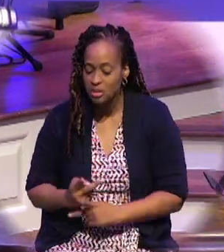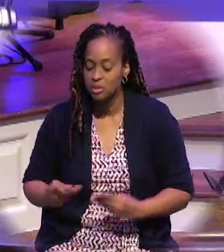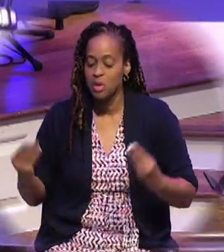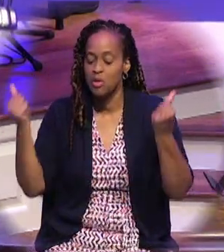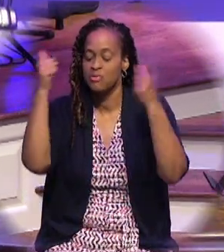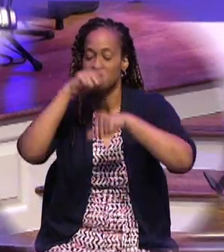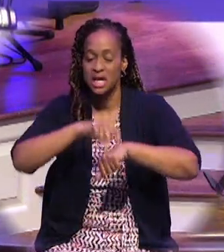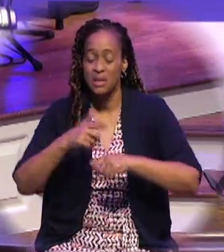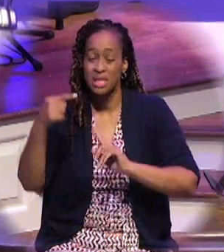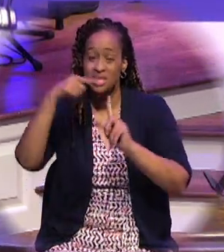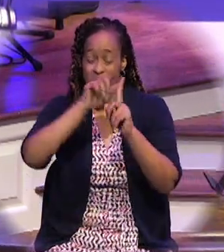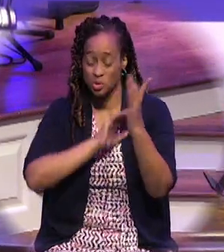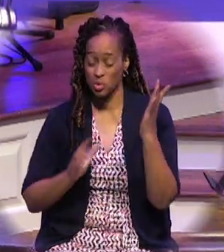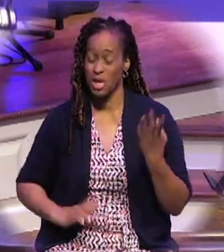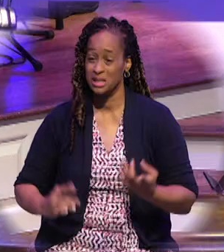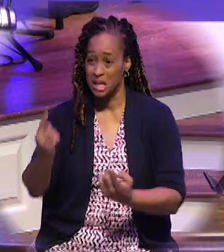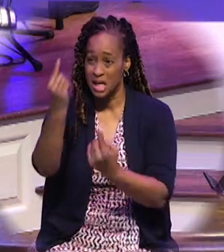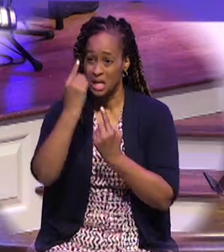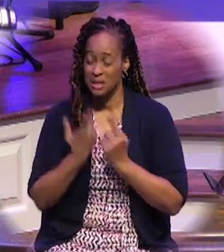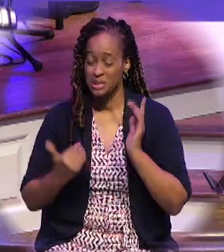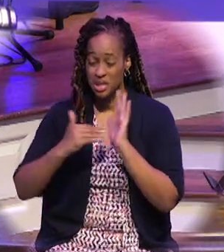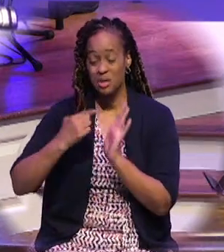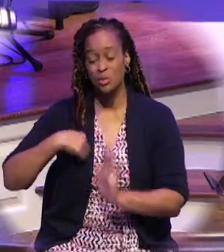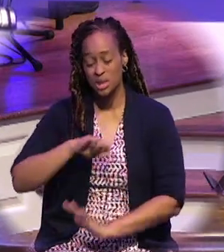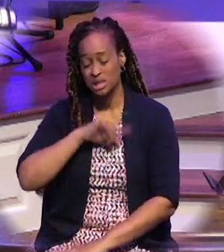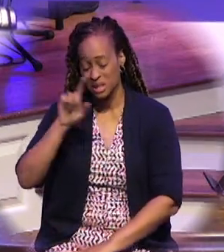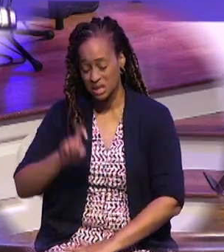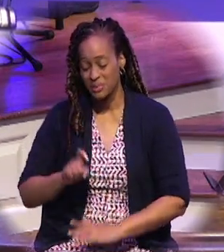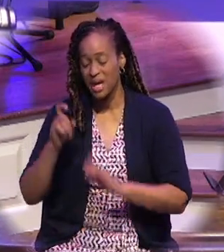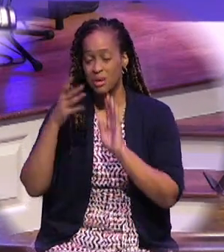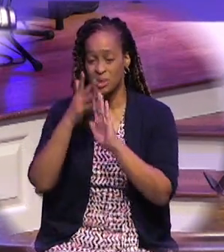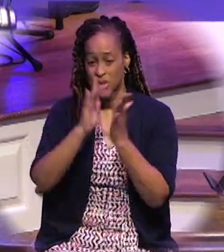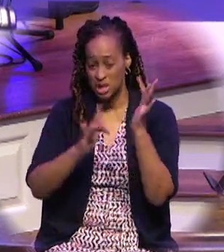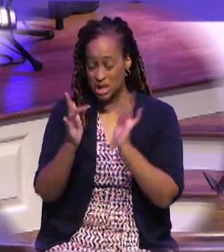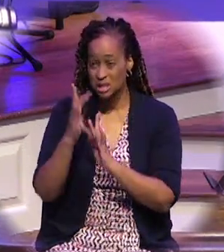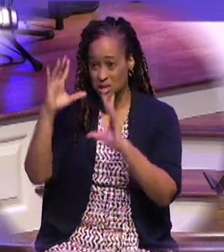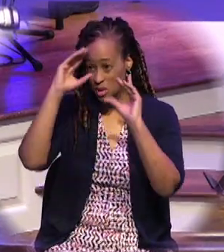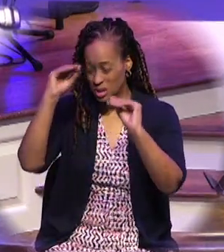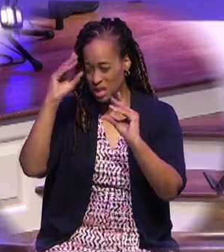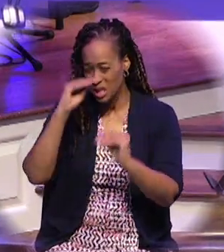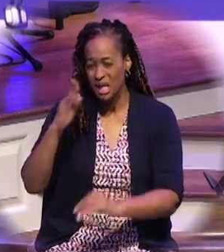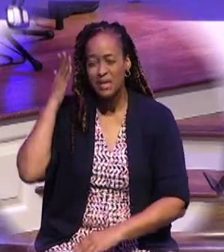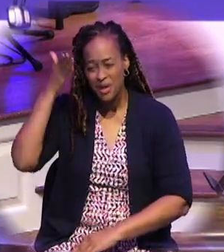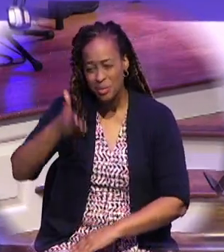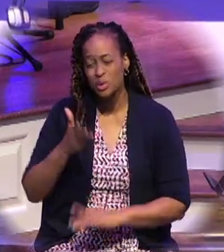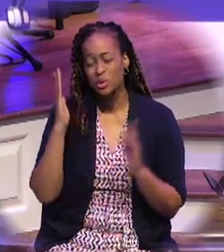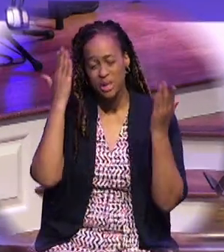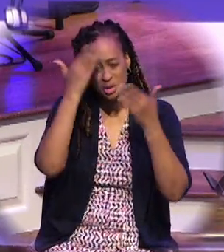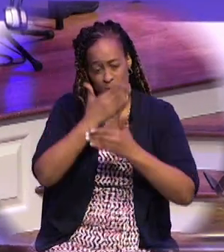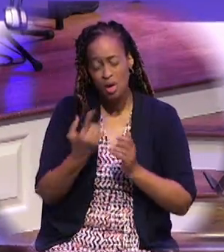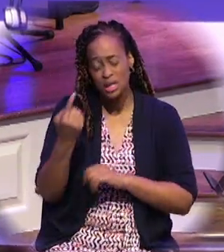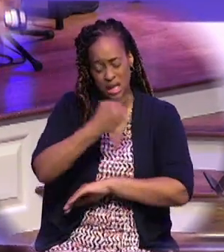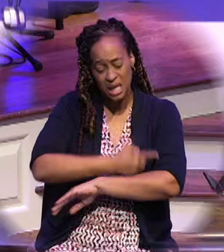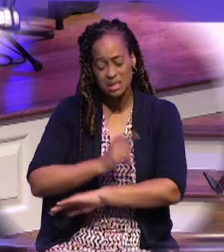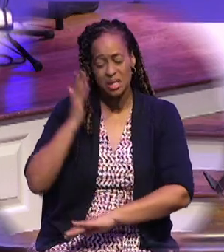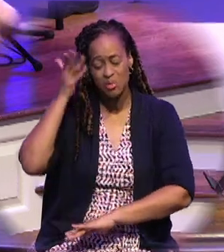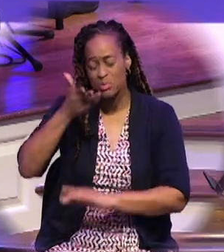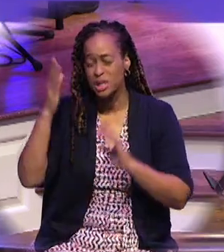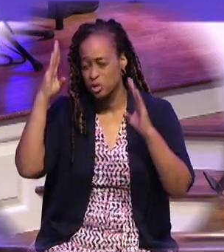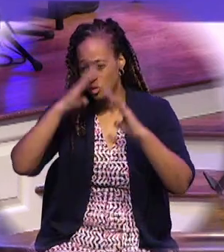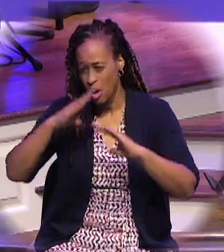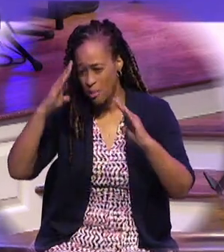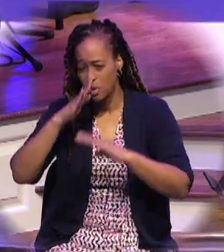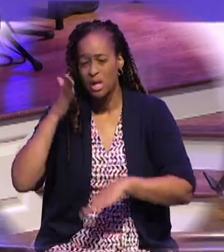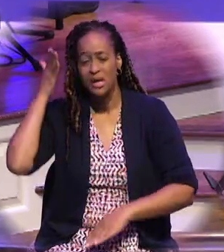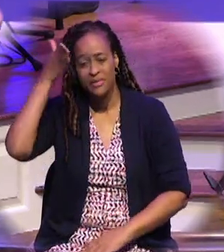until Christ comes again. So we should expect in Jesus' own teaching, there are going to be dark days. There are going to be troubles.